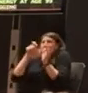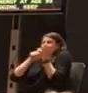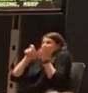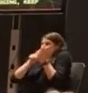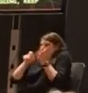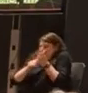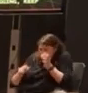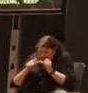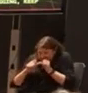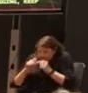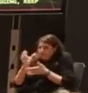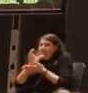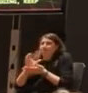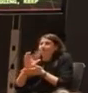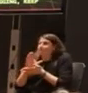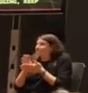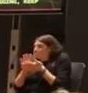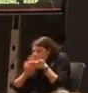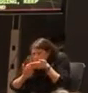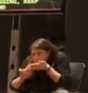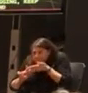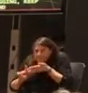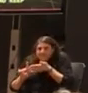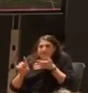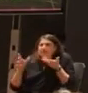keep exploring.